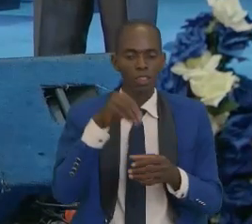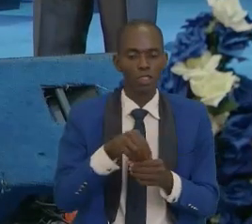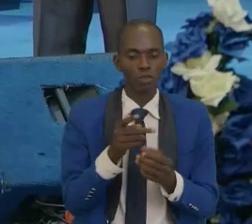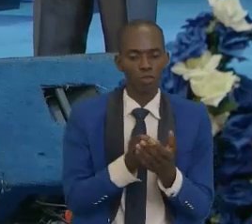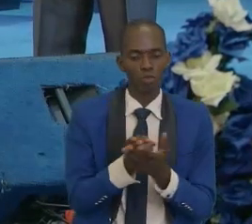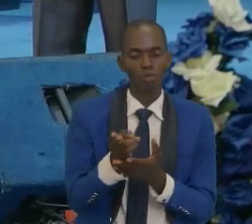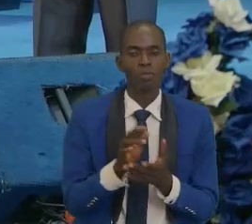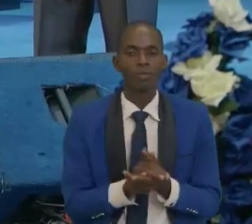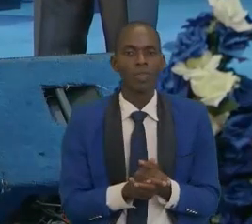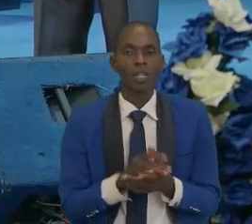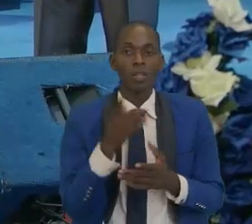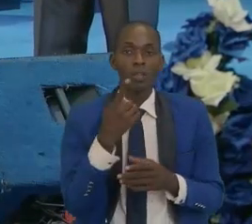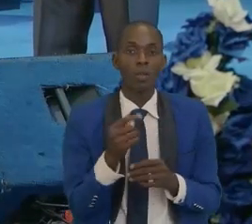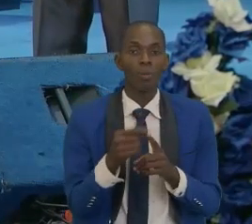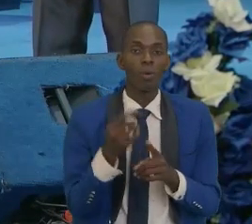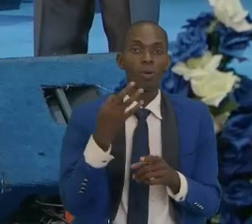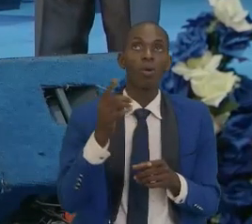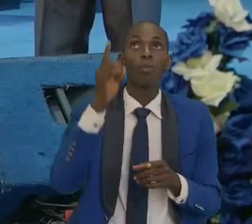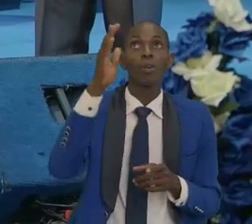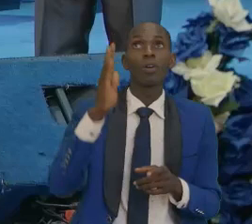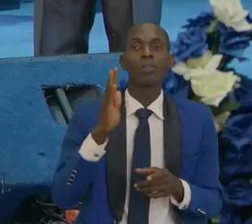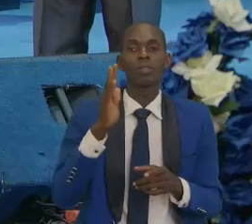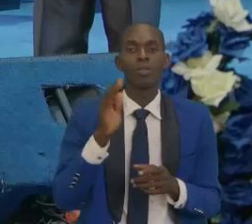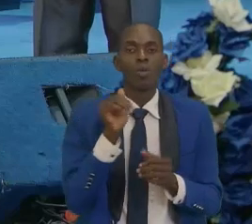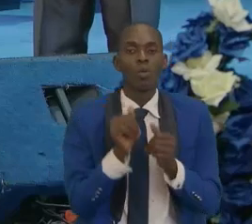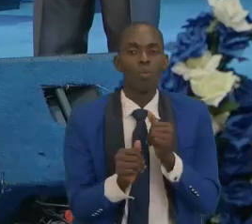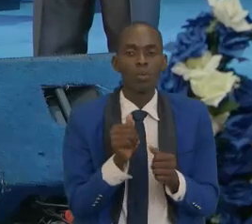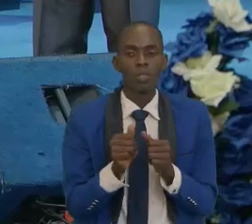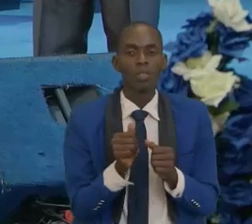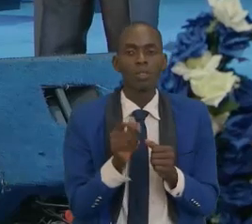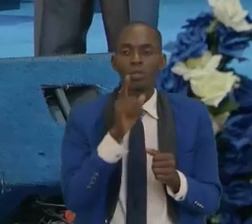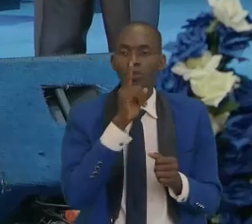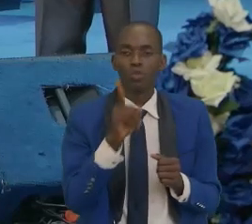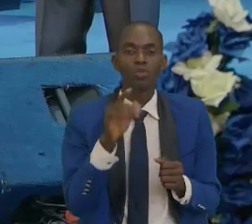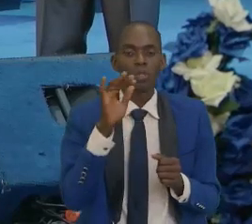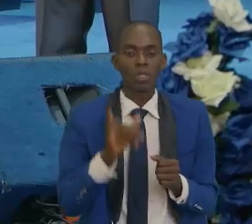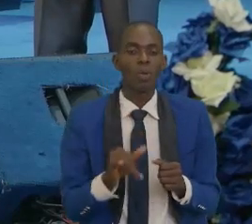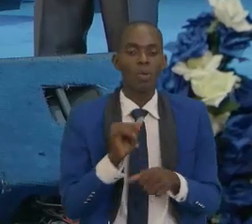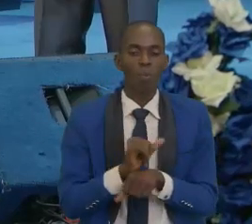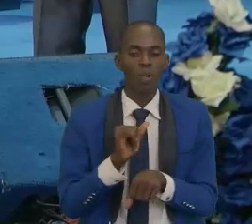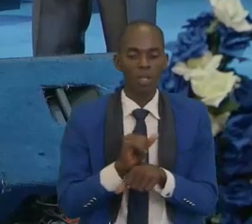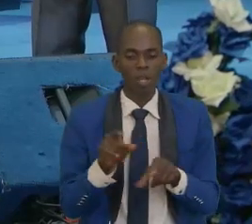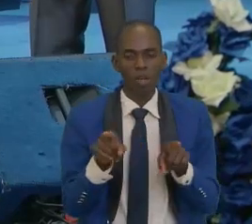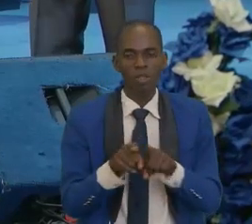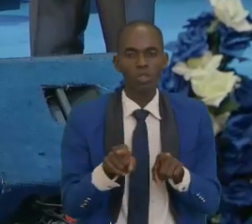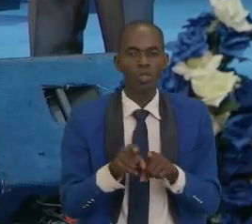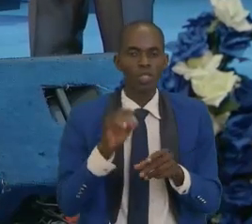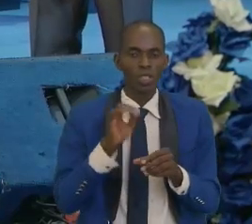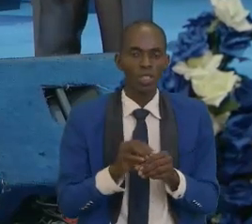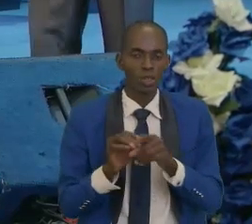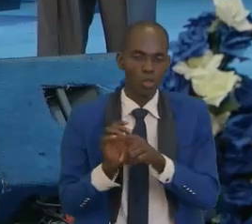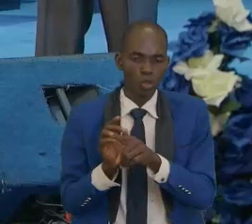the word of God, which effectually worketh also in you